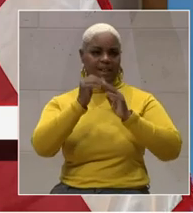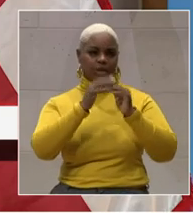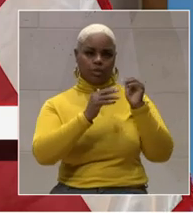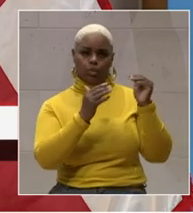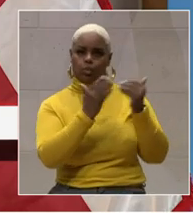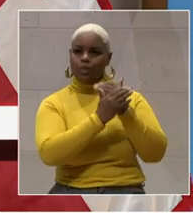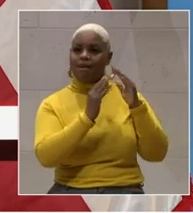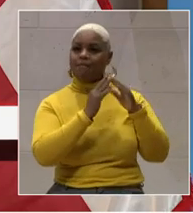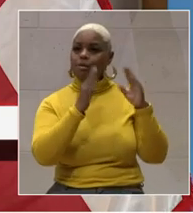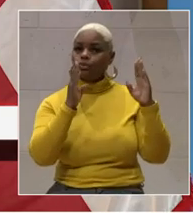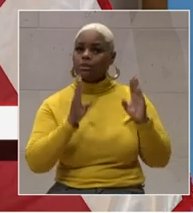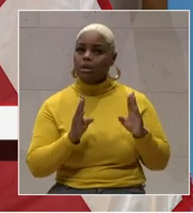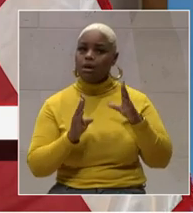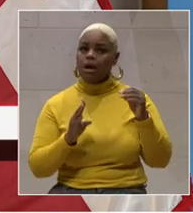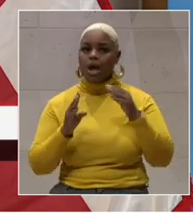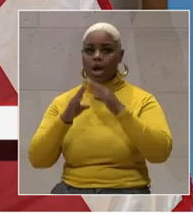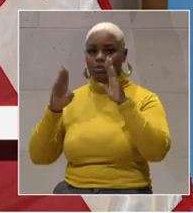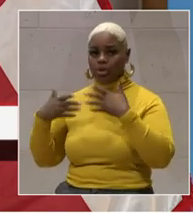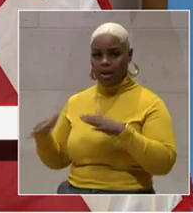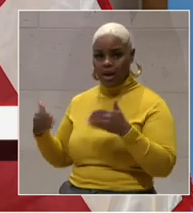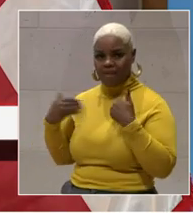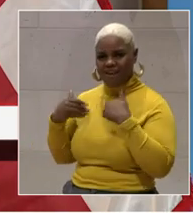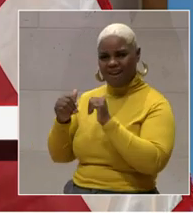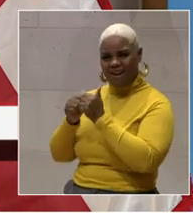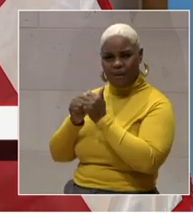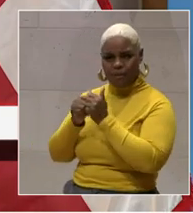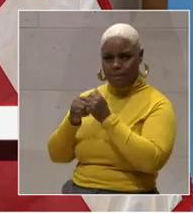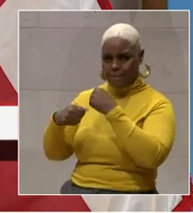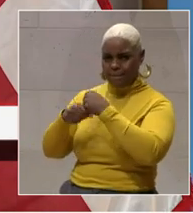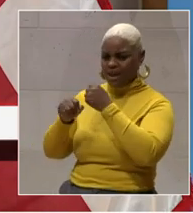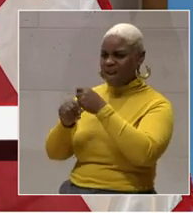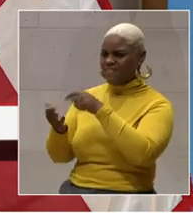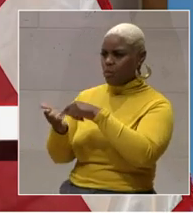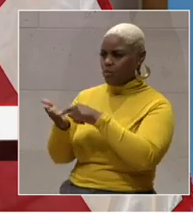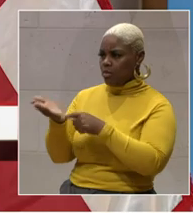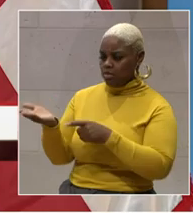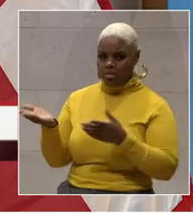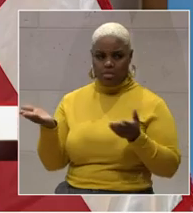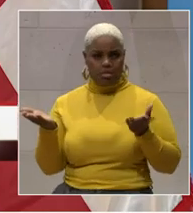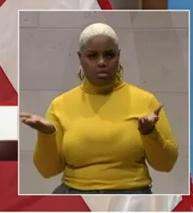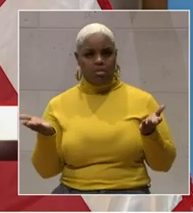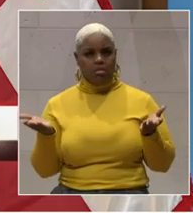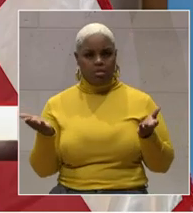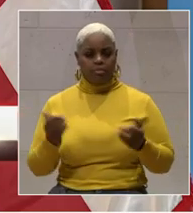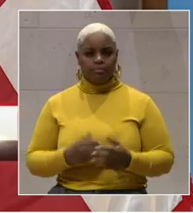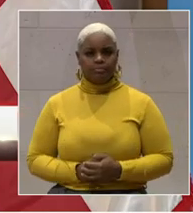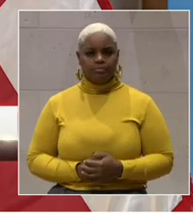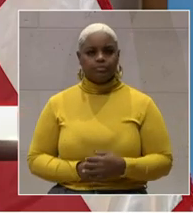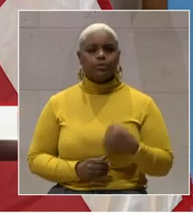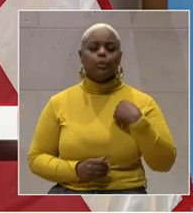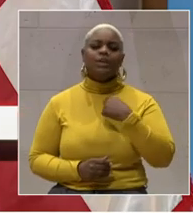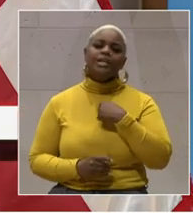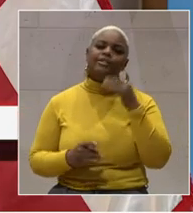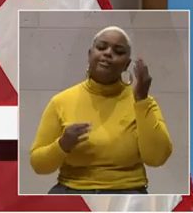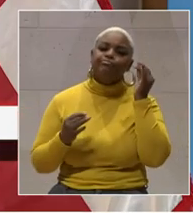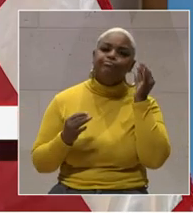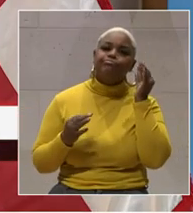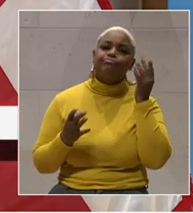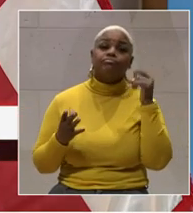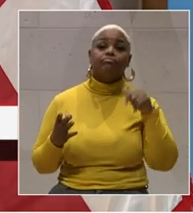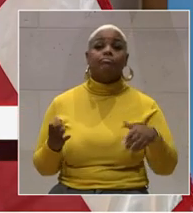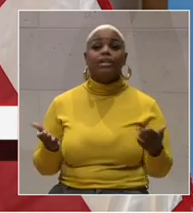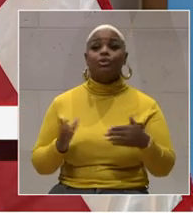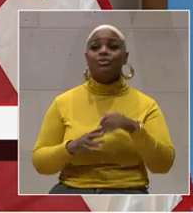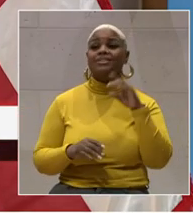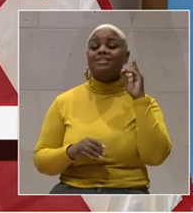been strategic about where we're building, and especially in the downtown and around public transit. We know